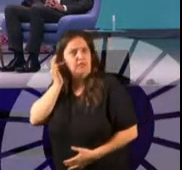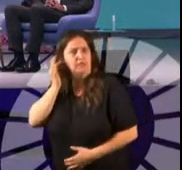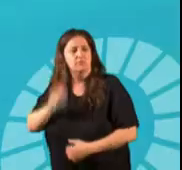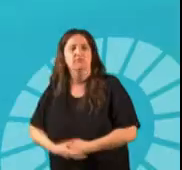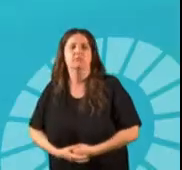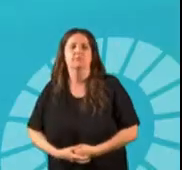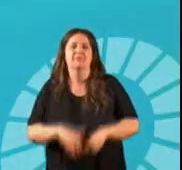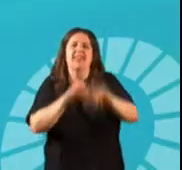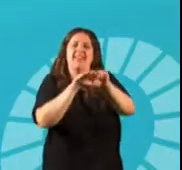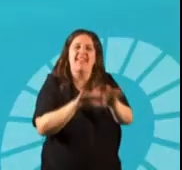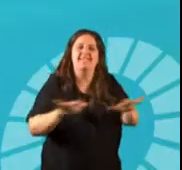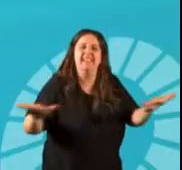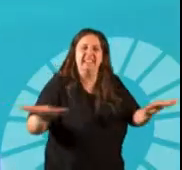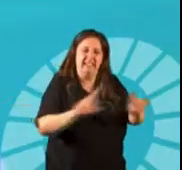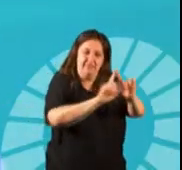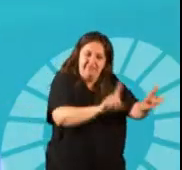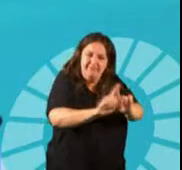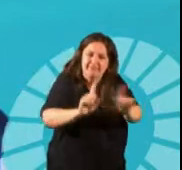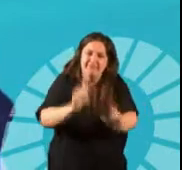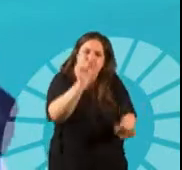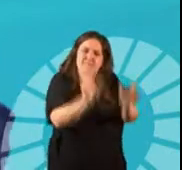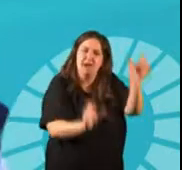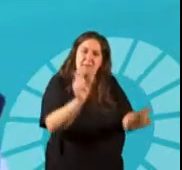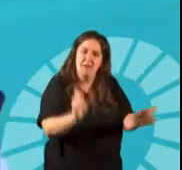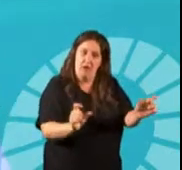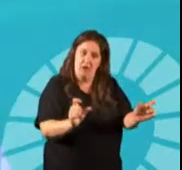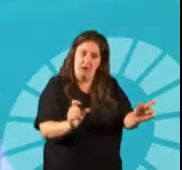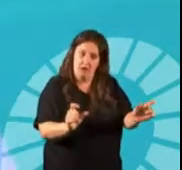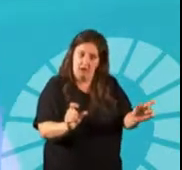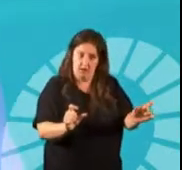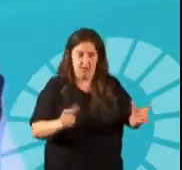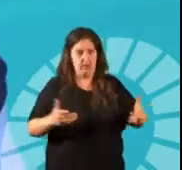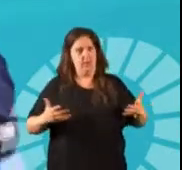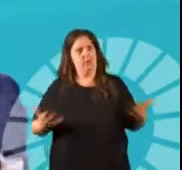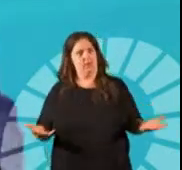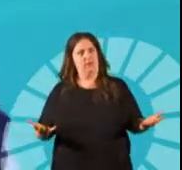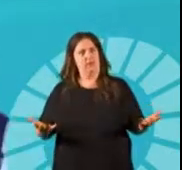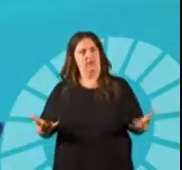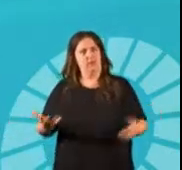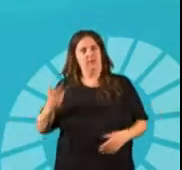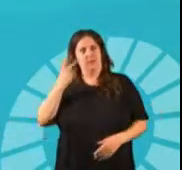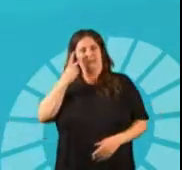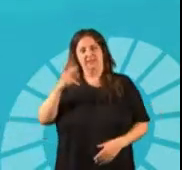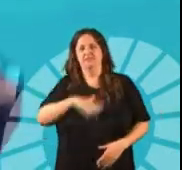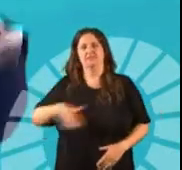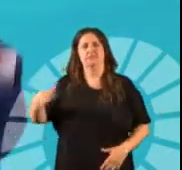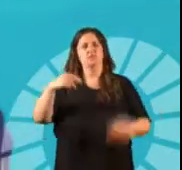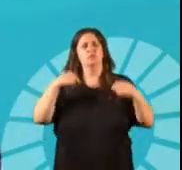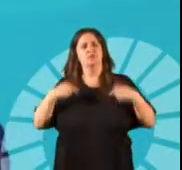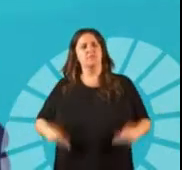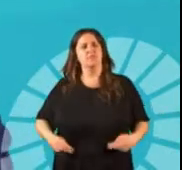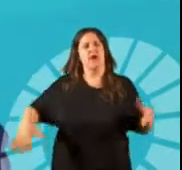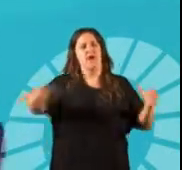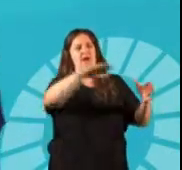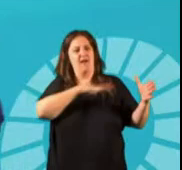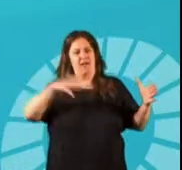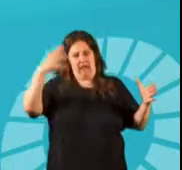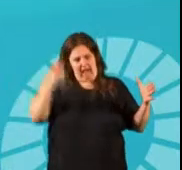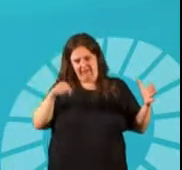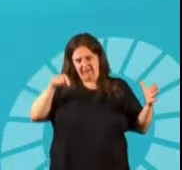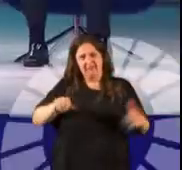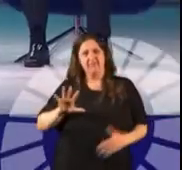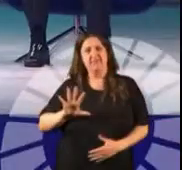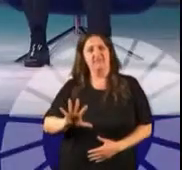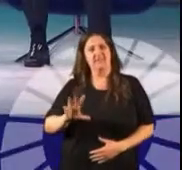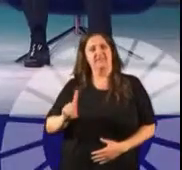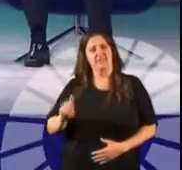the issue of diversity. 51% of humanity, of mankind, is faced by this problem. And so we have to face these challenges because